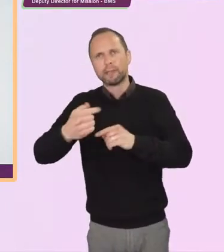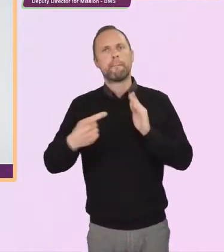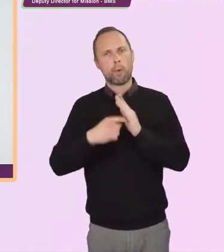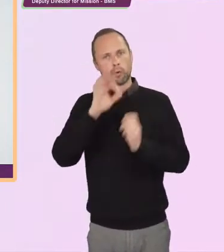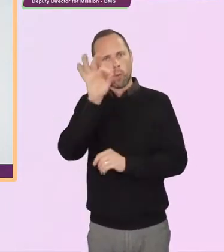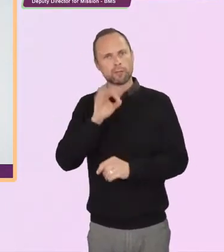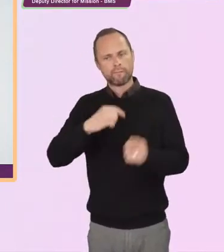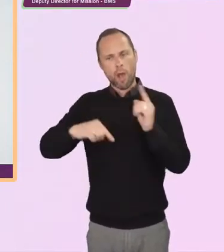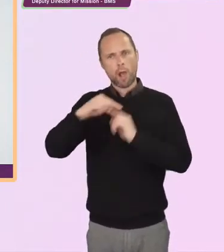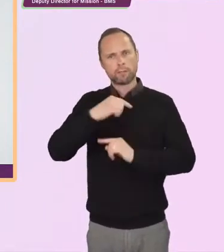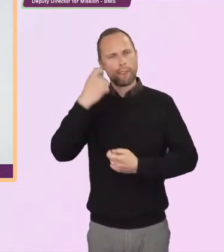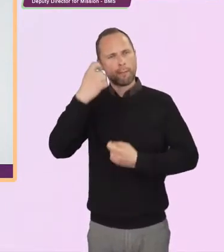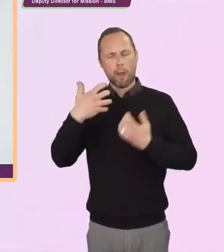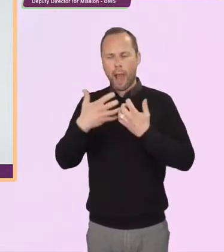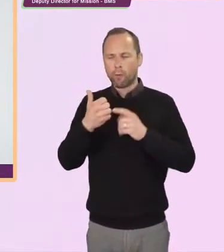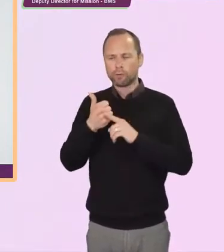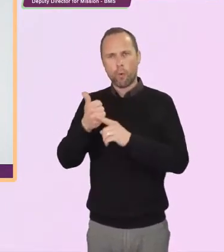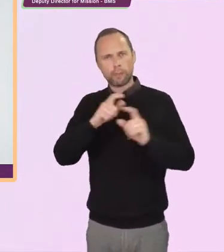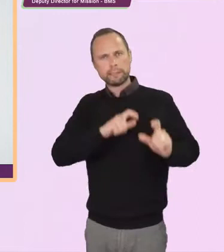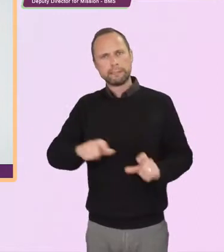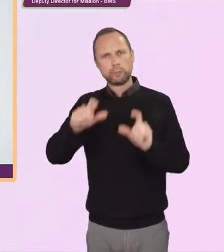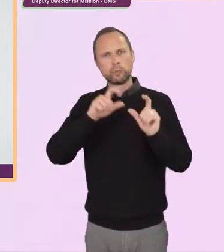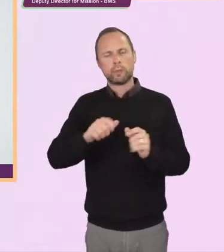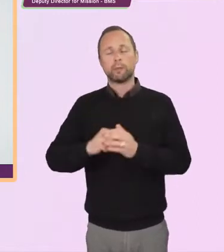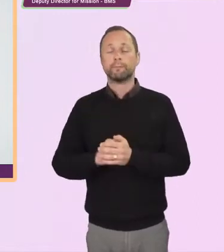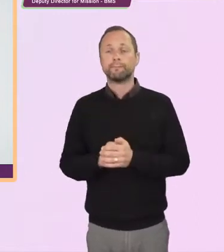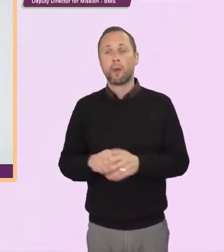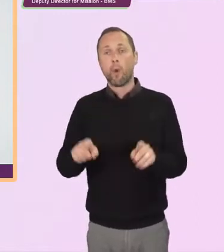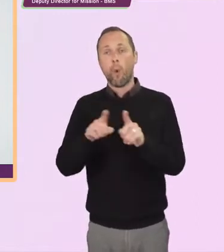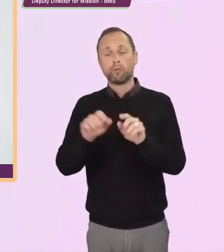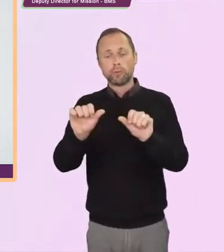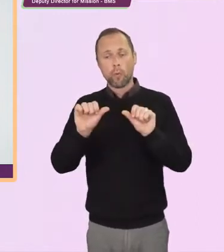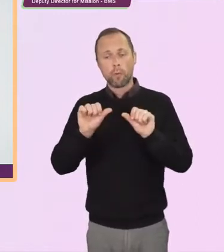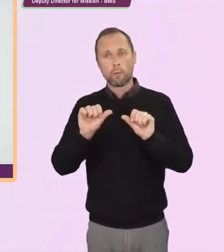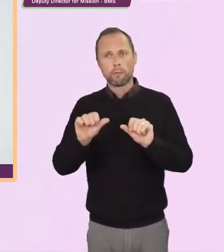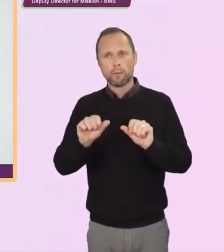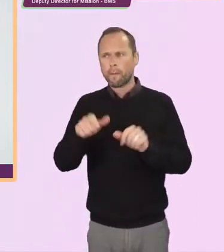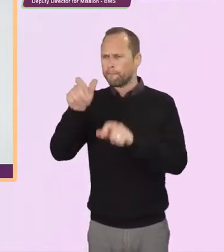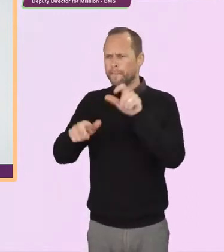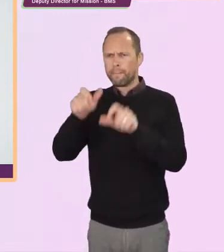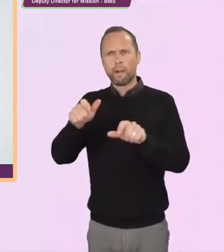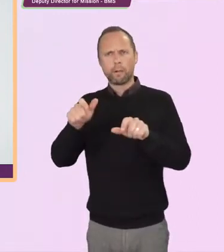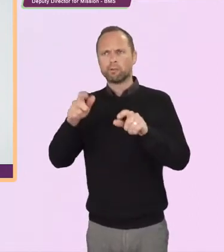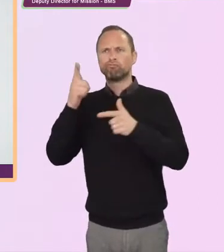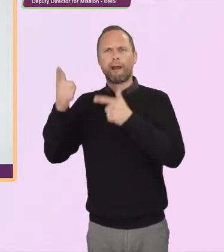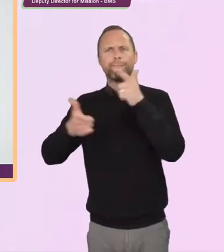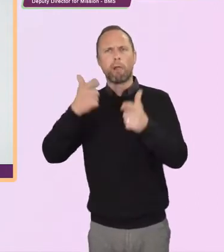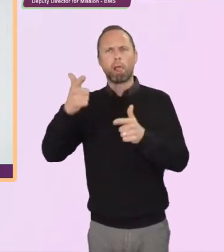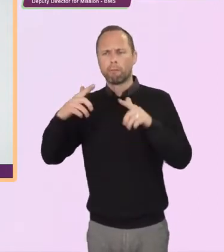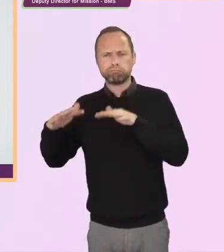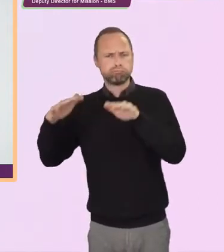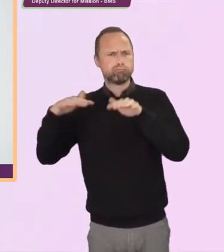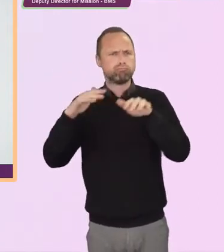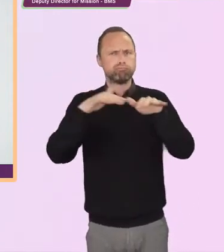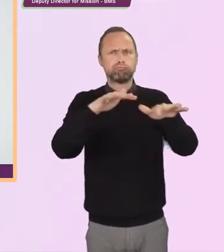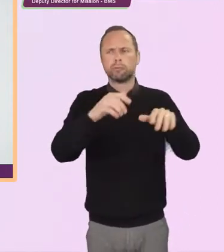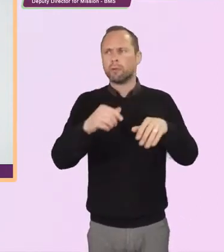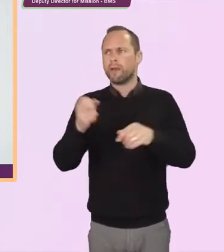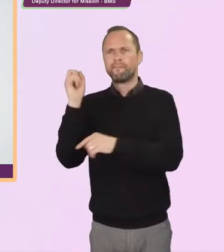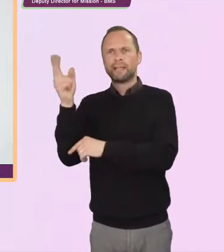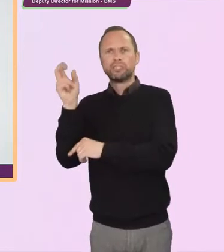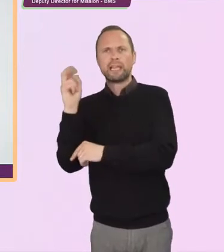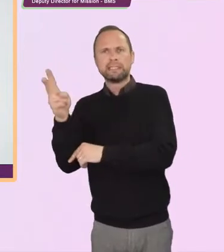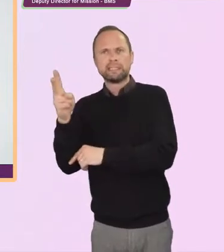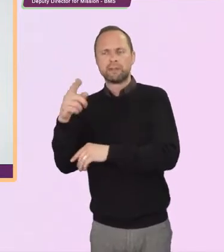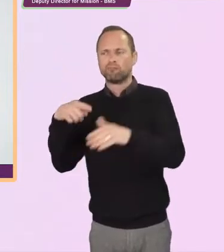question for us. We've also seen that people are going from everywhere to everywhere, that there are fruitful evangelists that we work with right